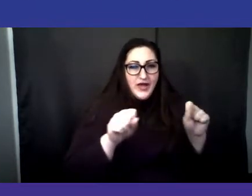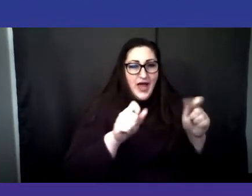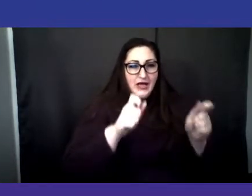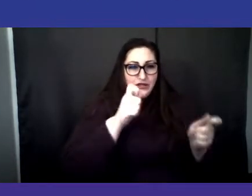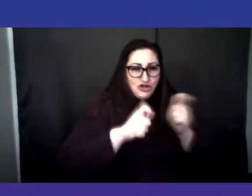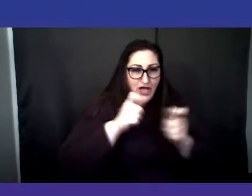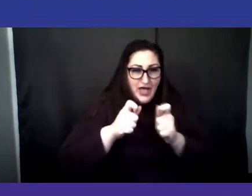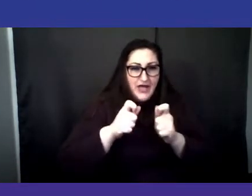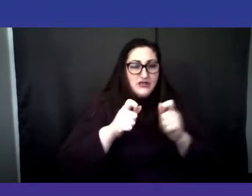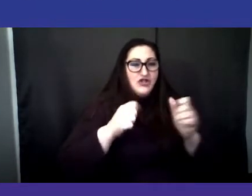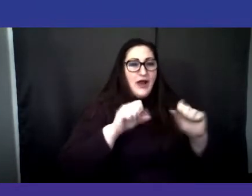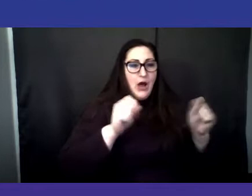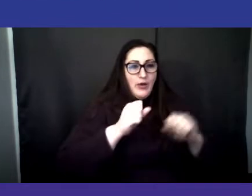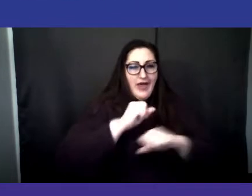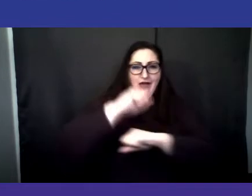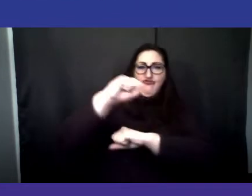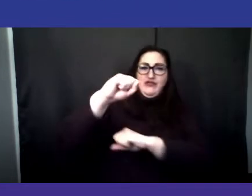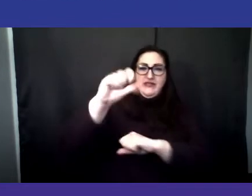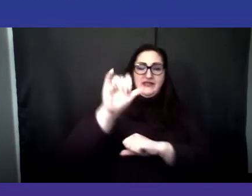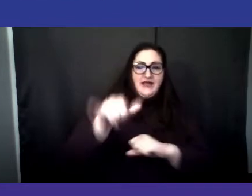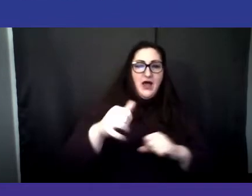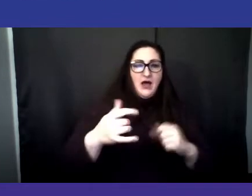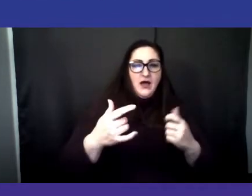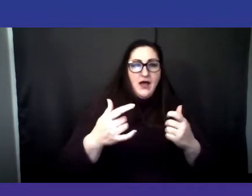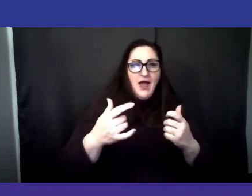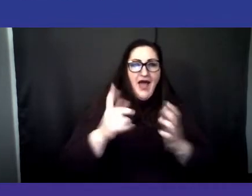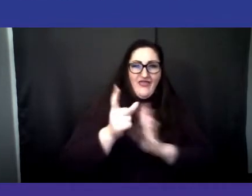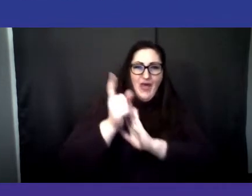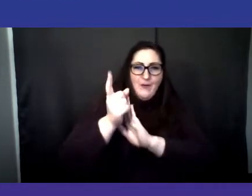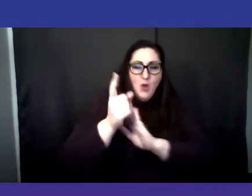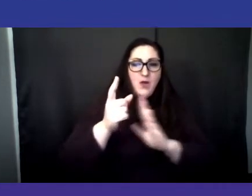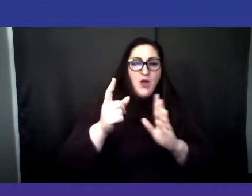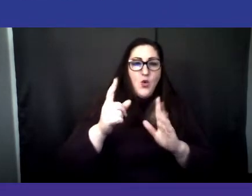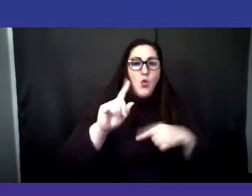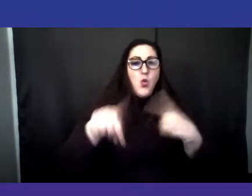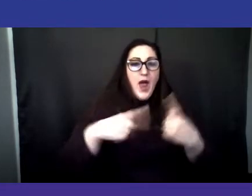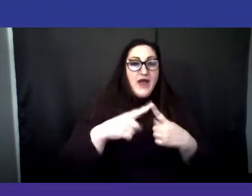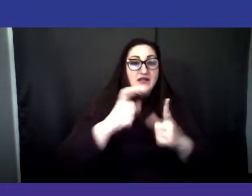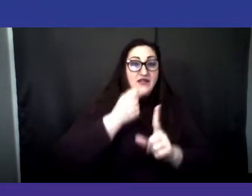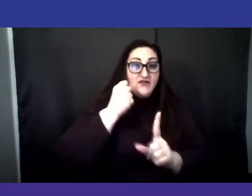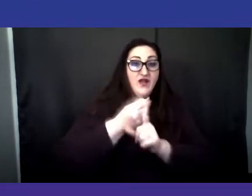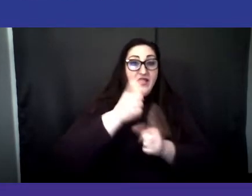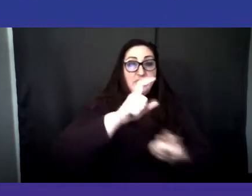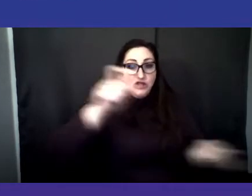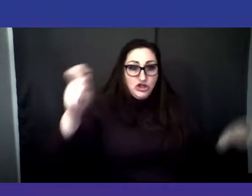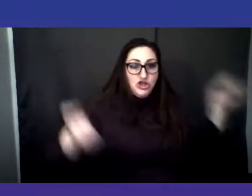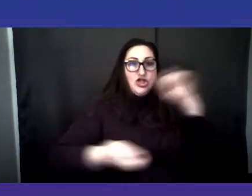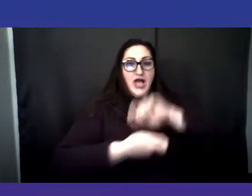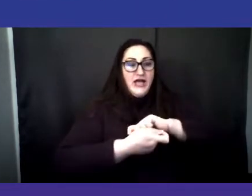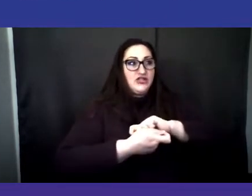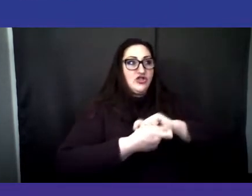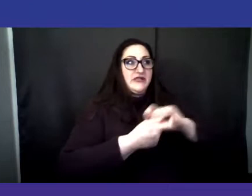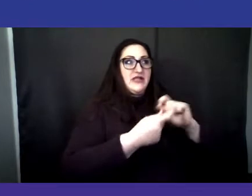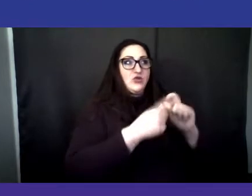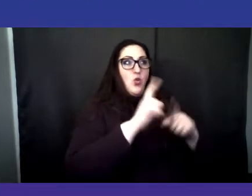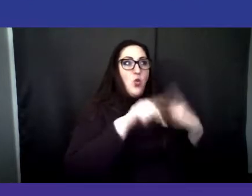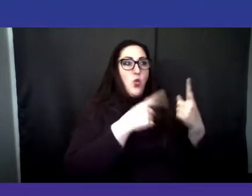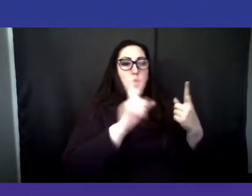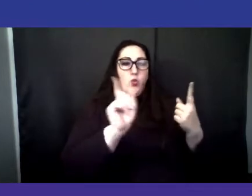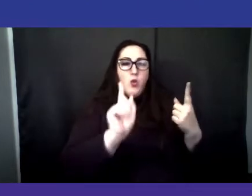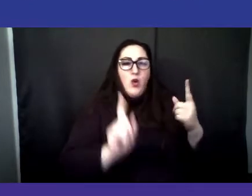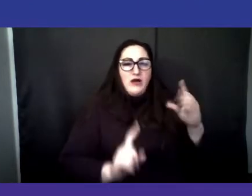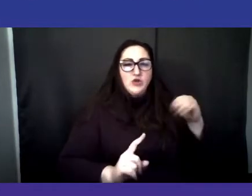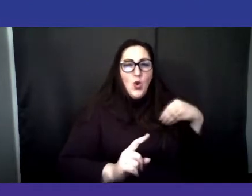white supremacy at that moment, So hopefully, racially, it's this beautiful, magical wonderland that we've been dreaming of. And then similarly on